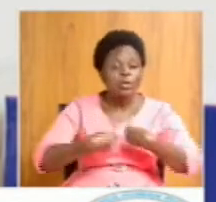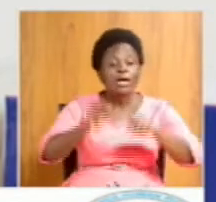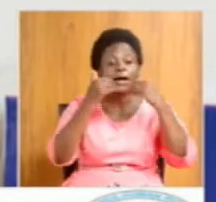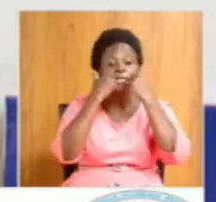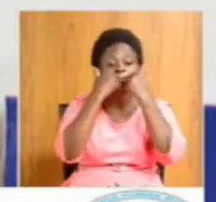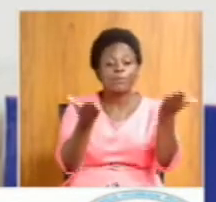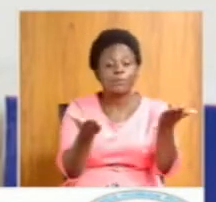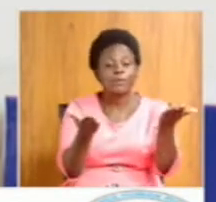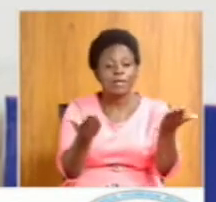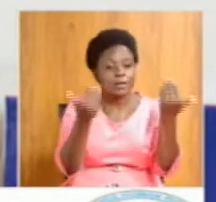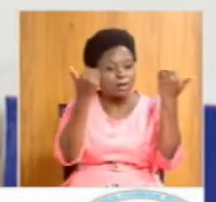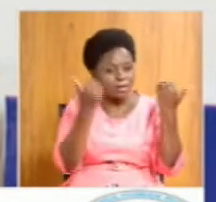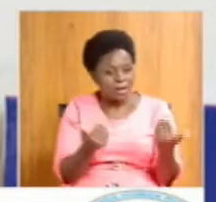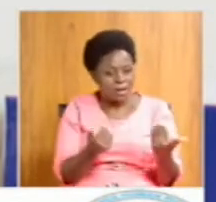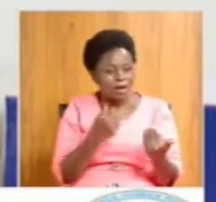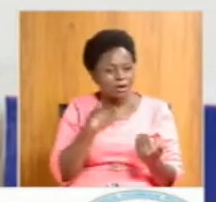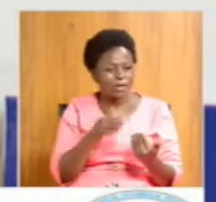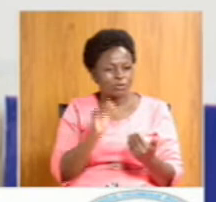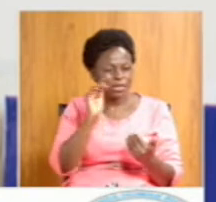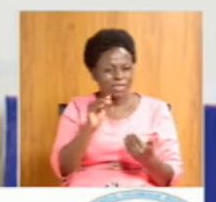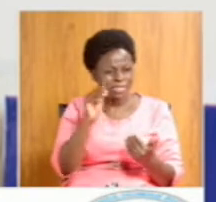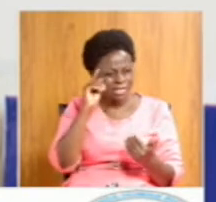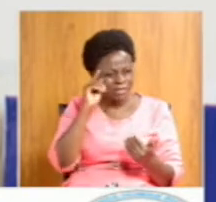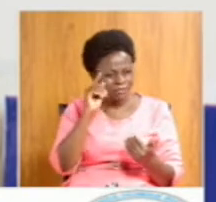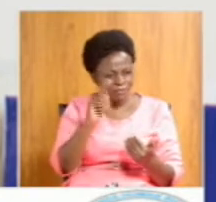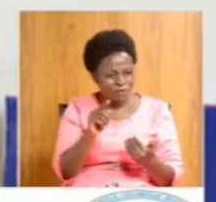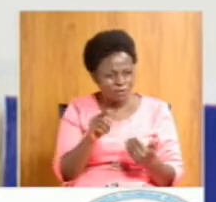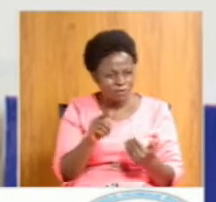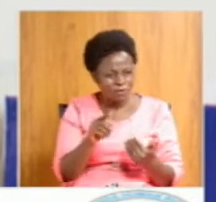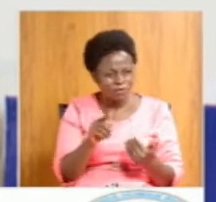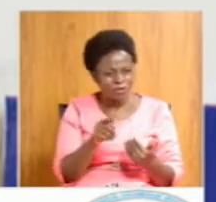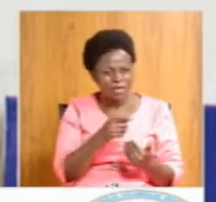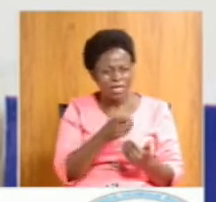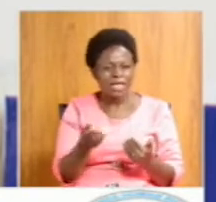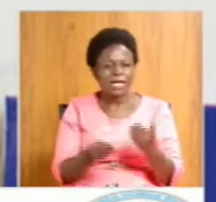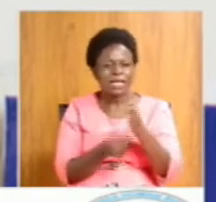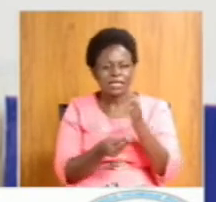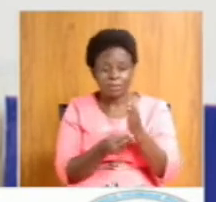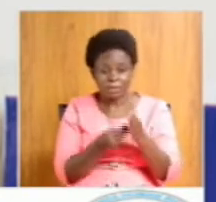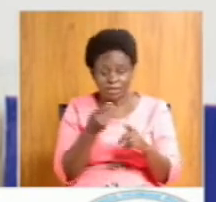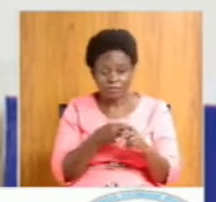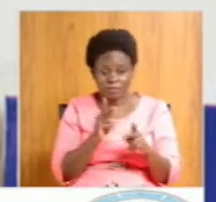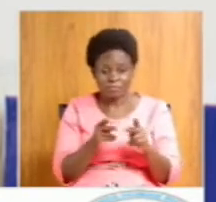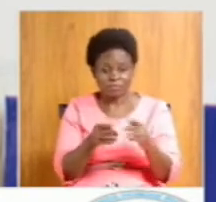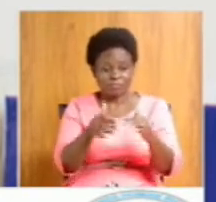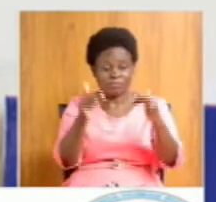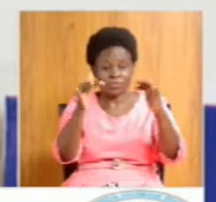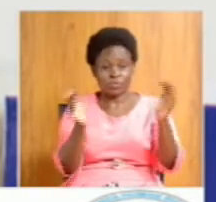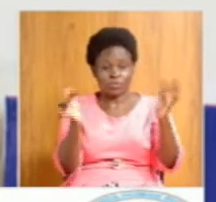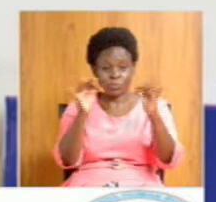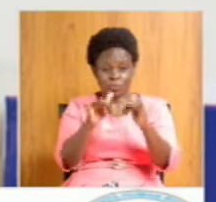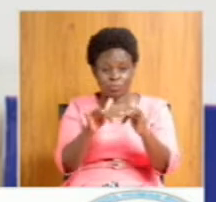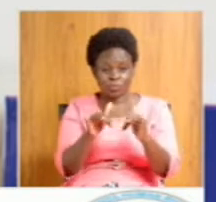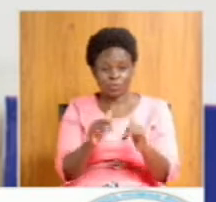So at this moment, I'm going to be asking for any supplements you have from the audience. You will put up your hand